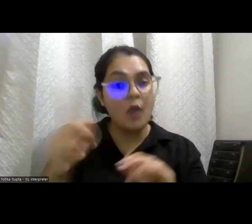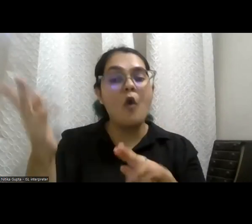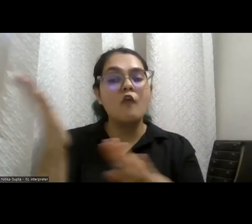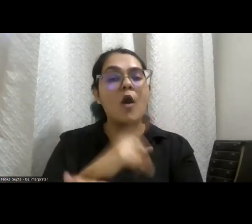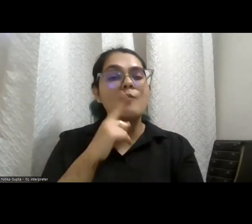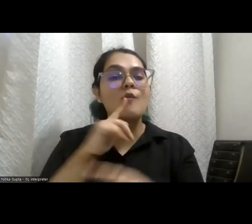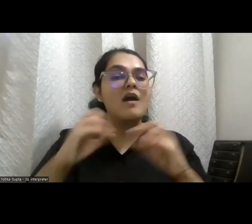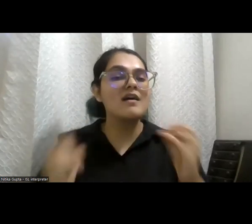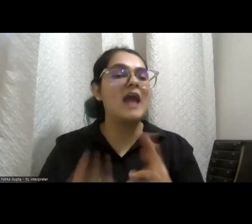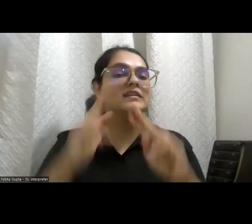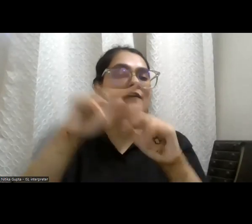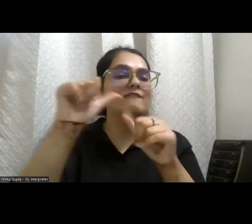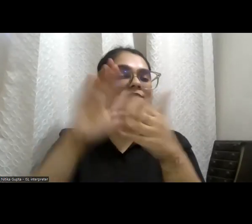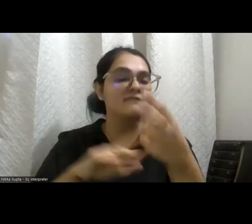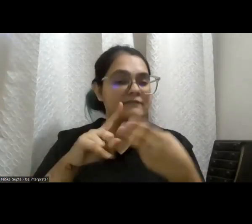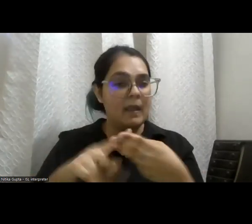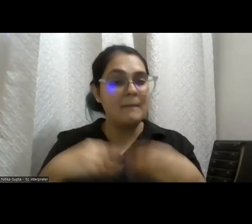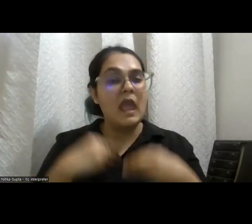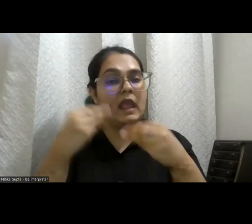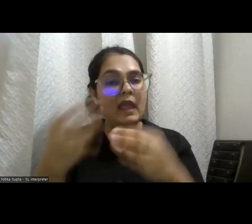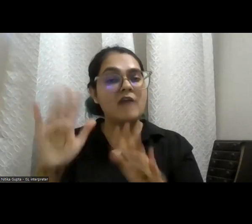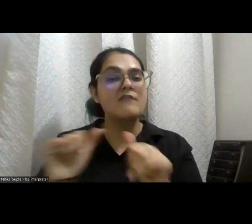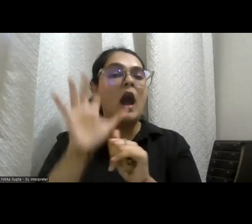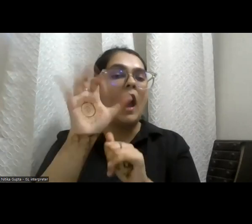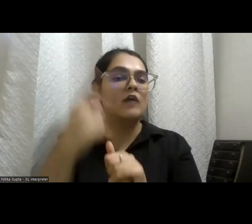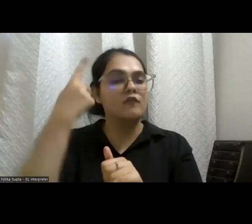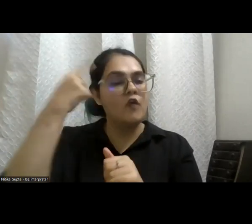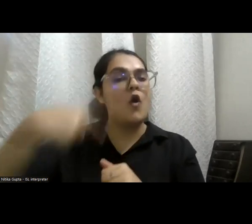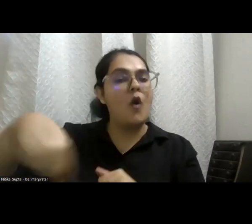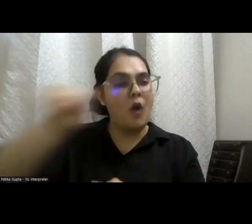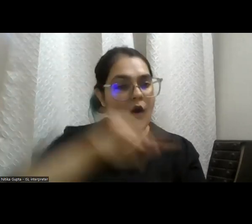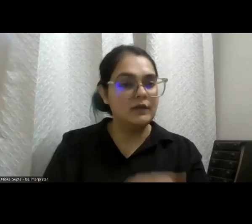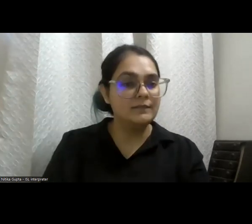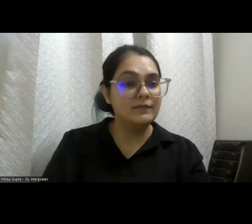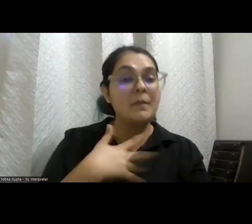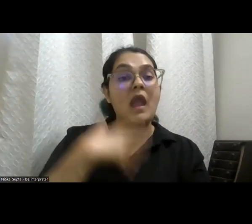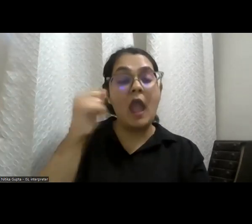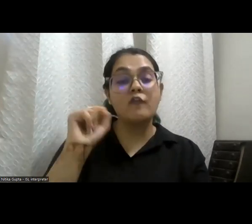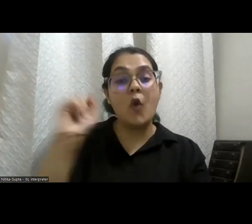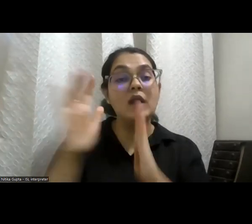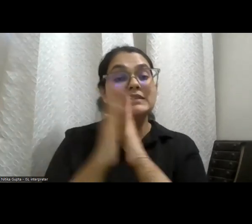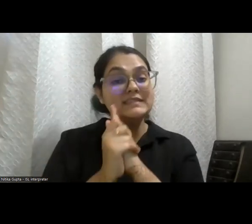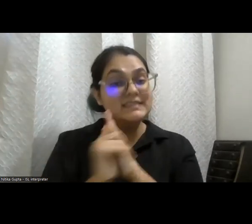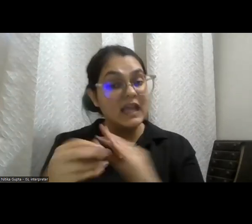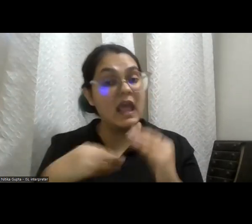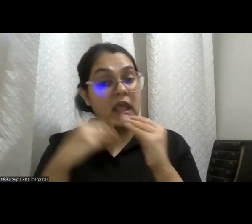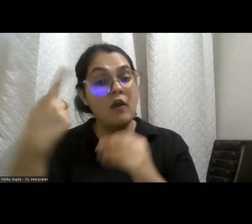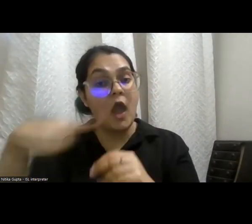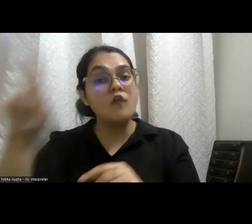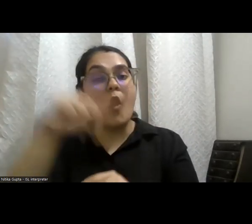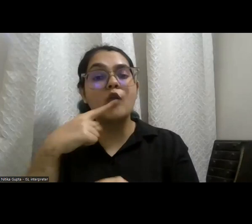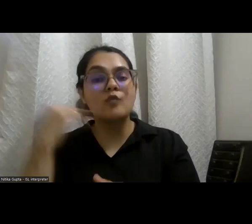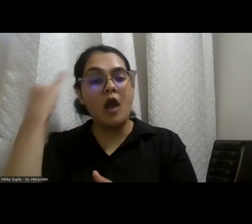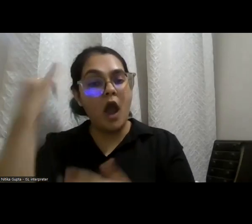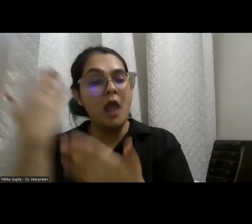Flame, for making the event accessible to everyone. Your skills were critical in ensuring that all attendees could fully participate